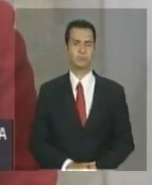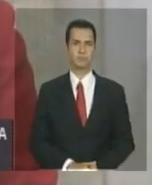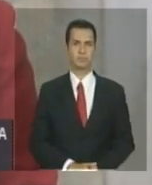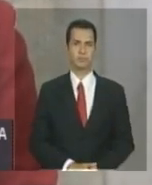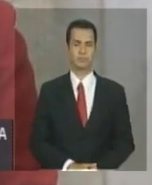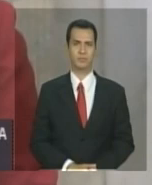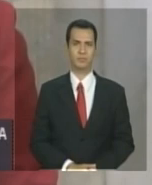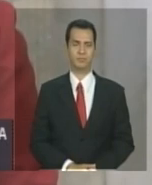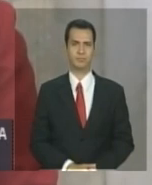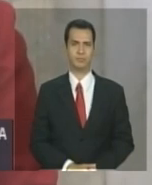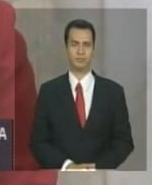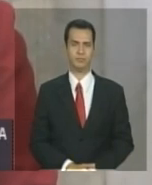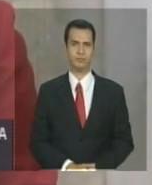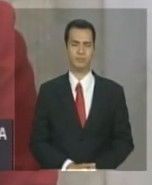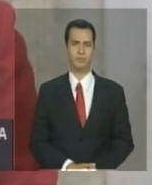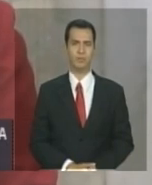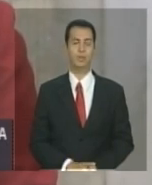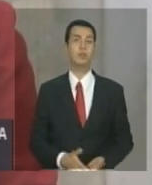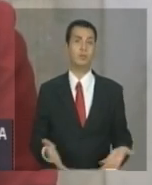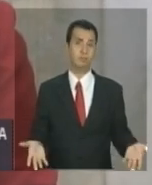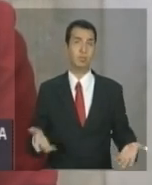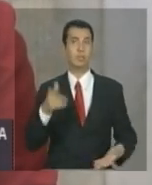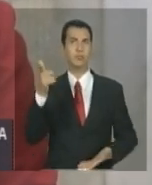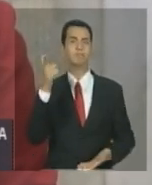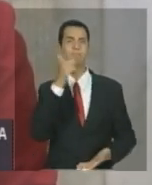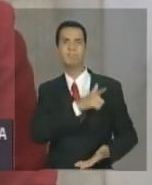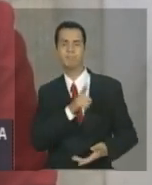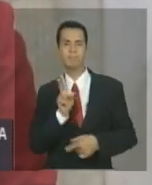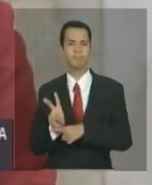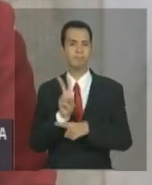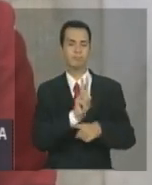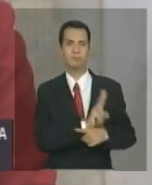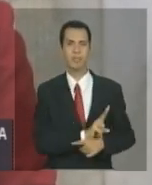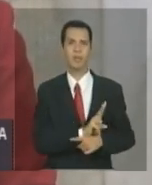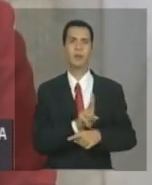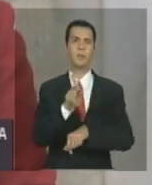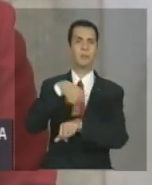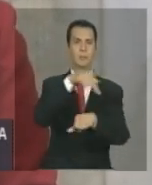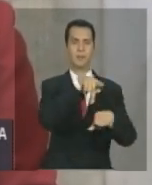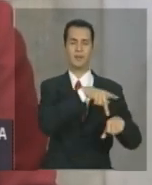would thus affect all countries adversely. Mas também